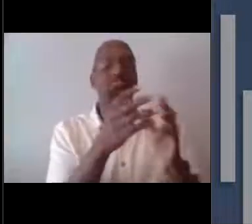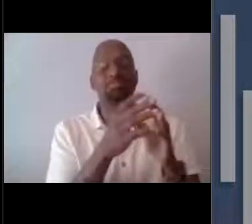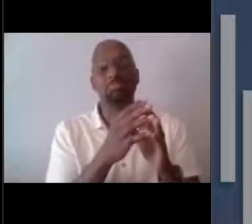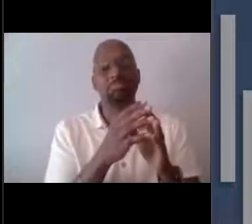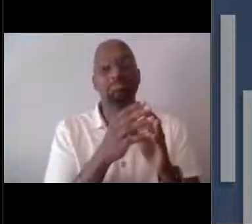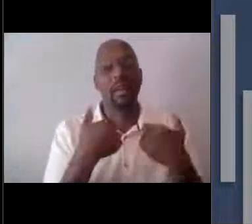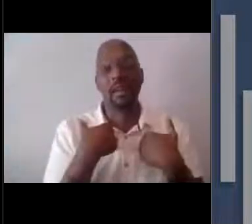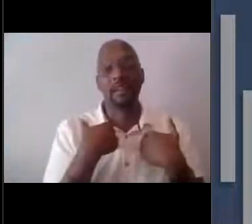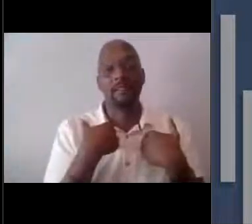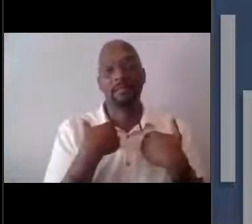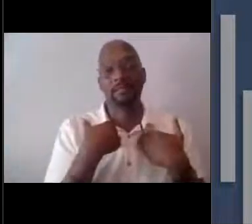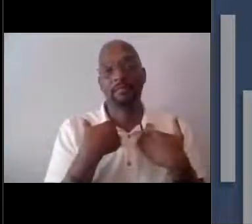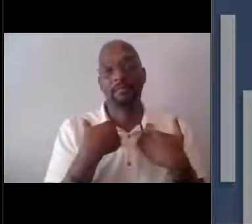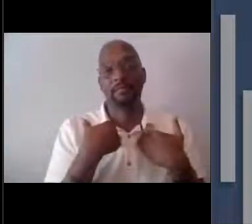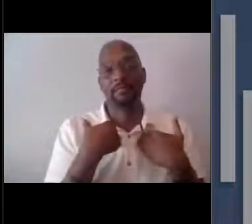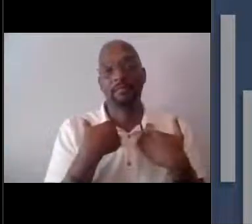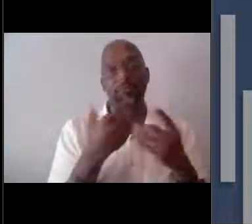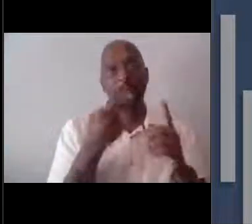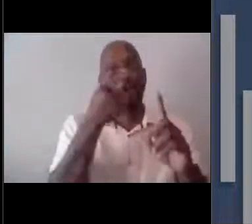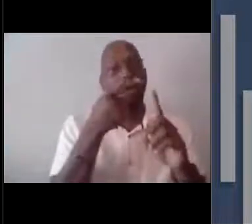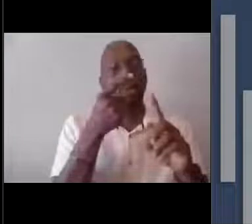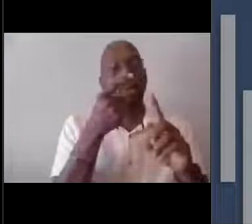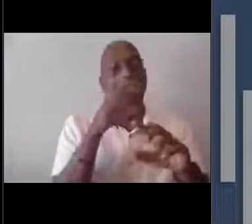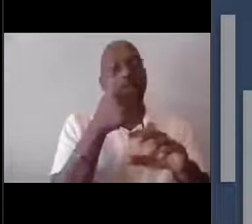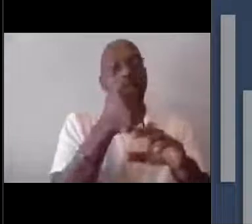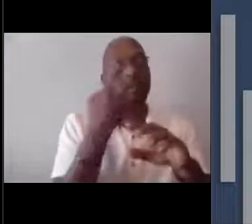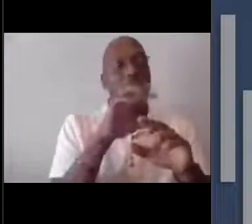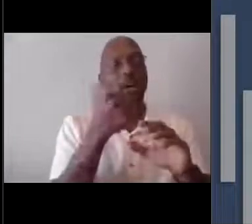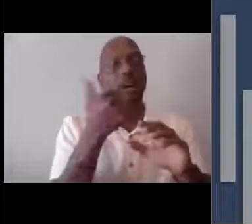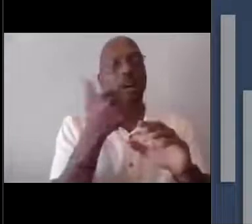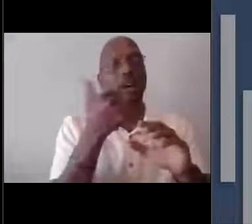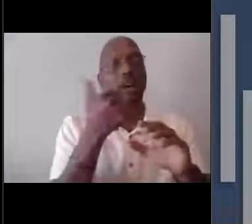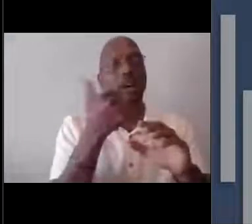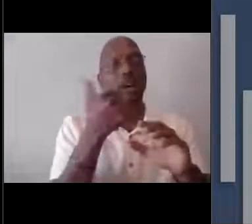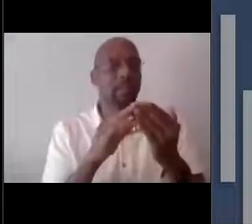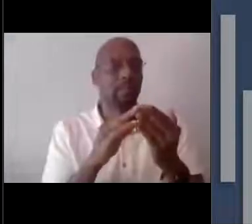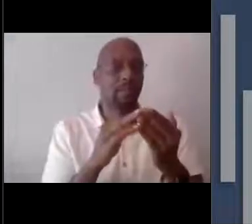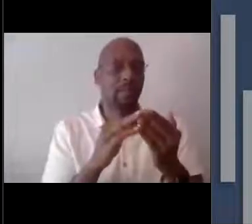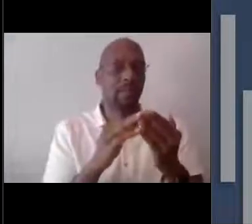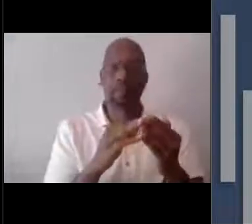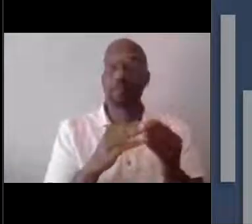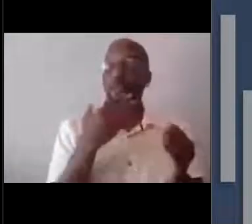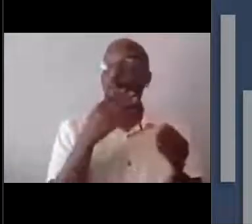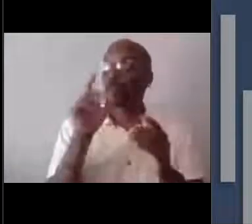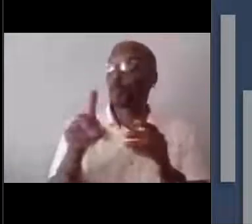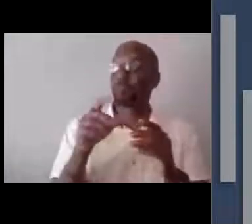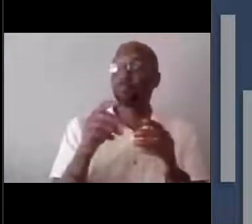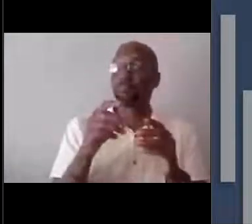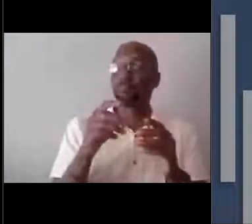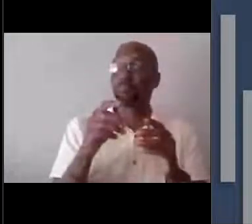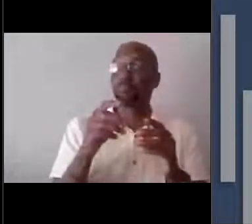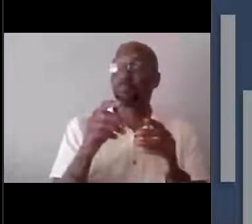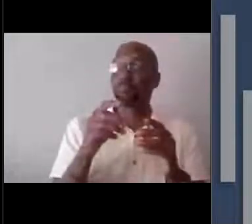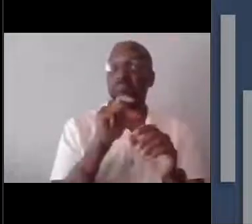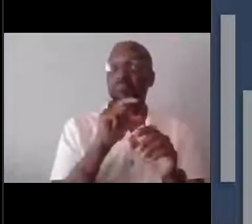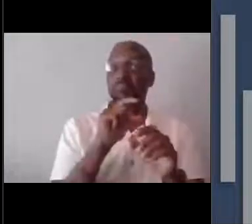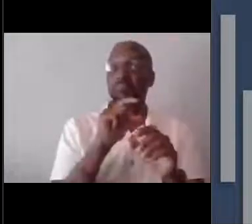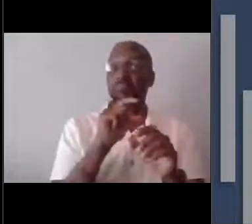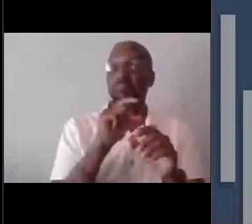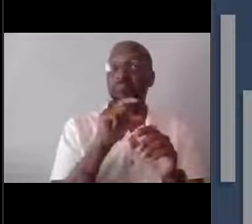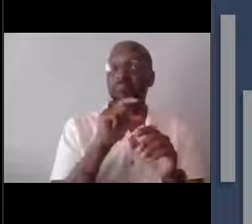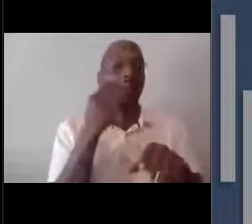be for the next round? Yeah, that's a great question. We get that question quite often. As you all know, 6 sessions